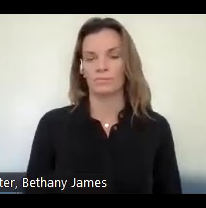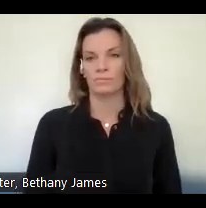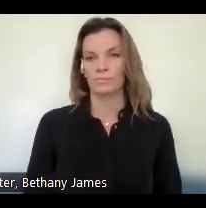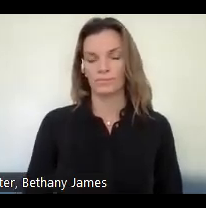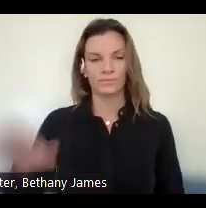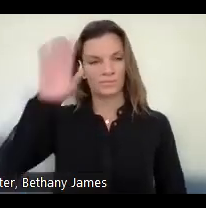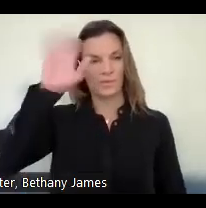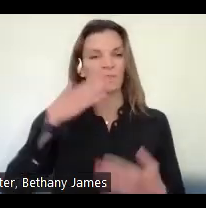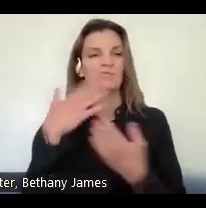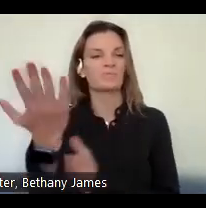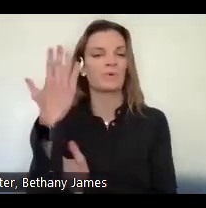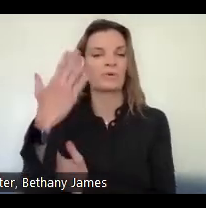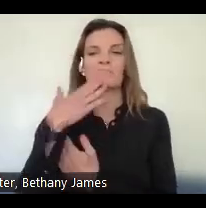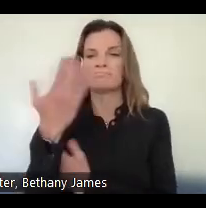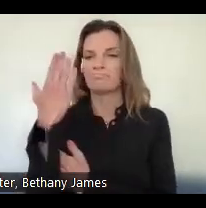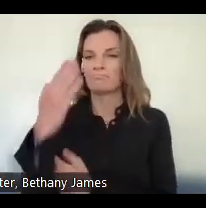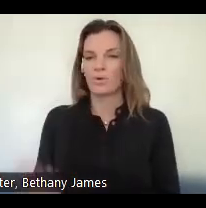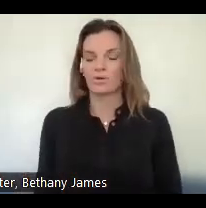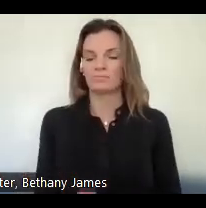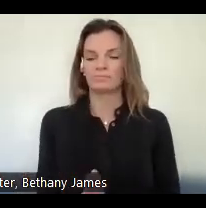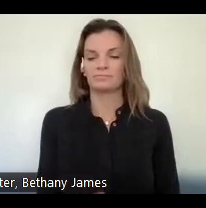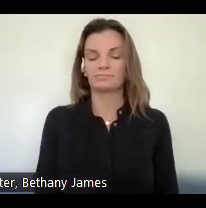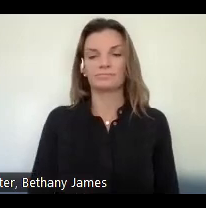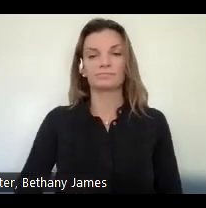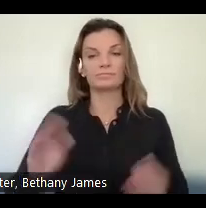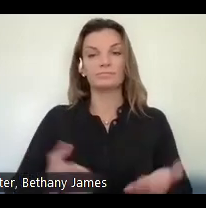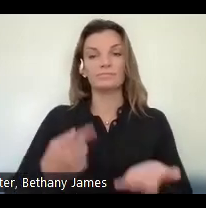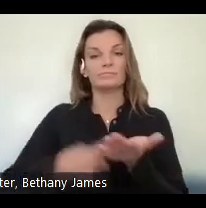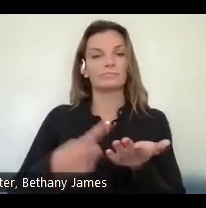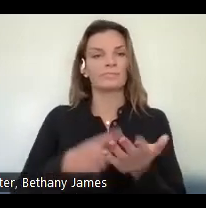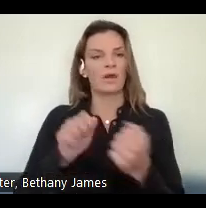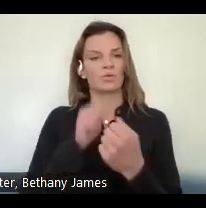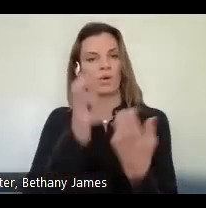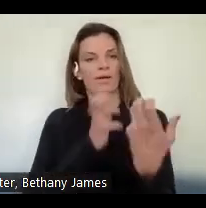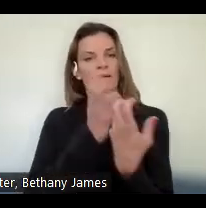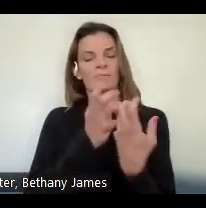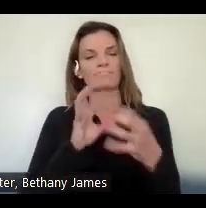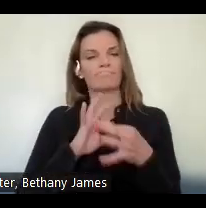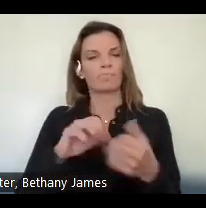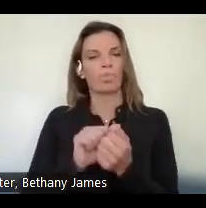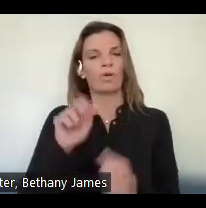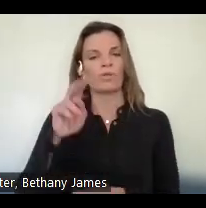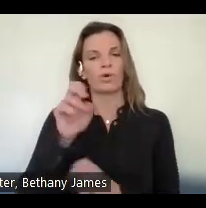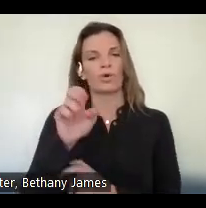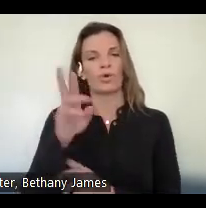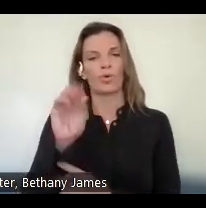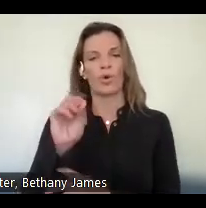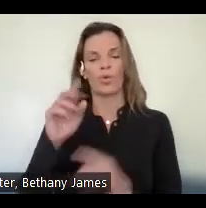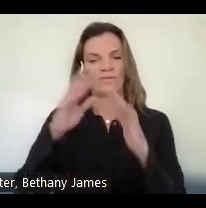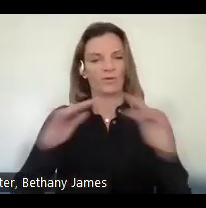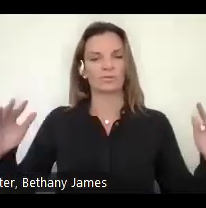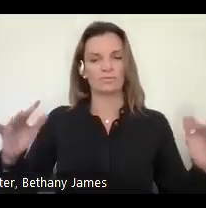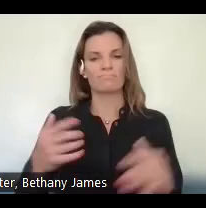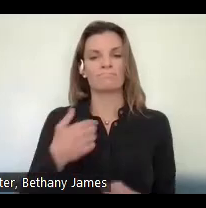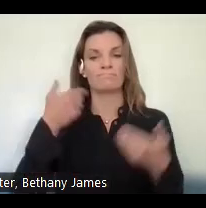Good morning, everyone, and welcome to Accommodating Neurodiversity in Employment. I am Christina Payton Rice. I